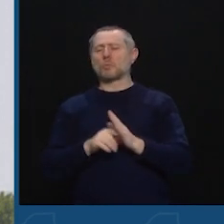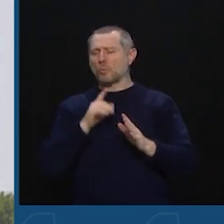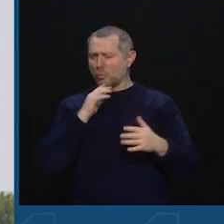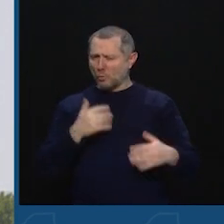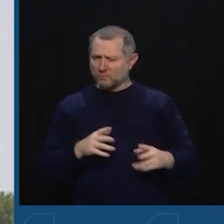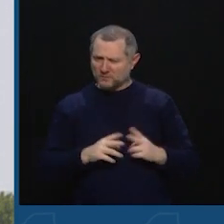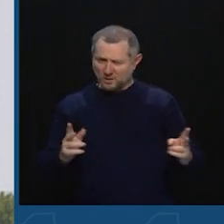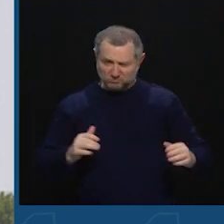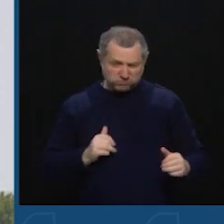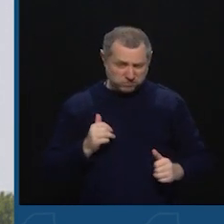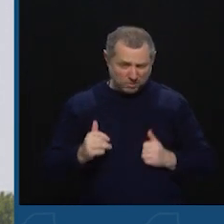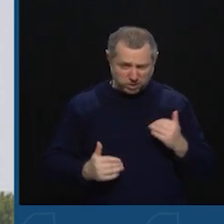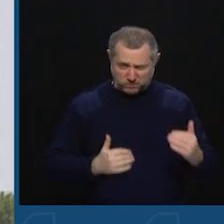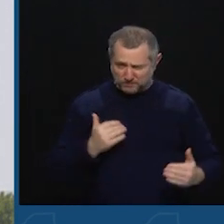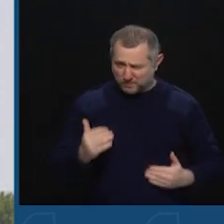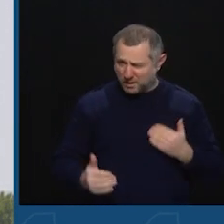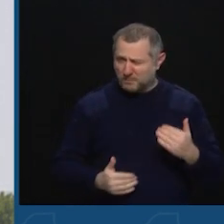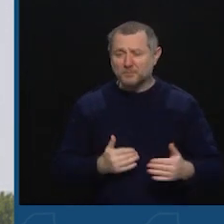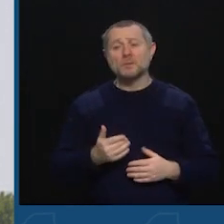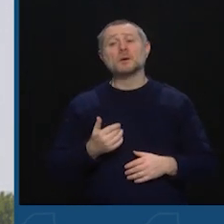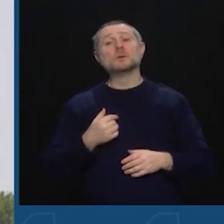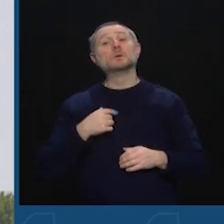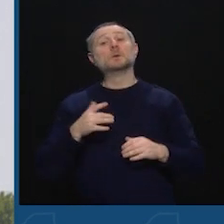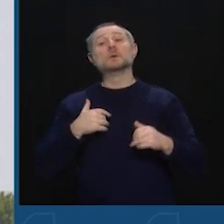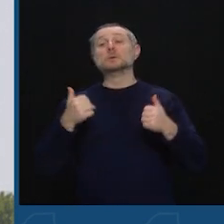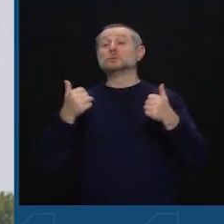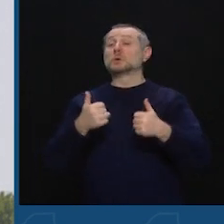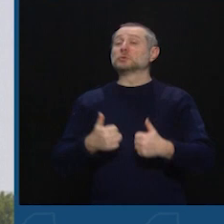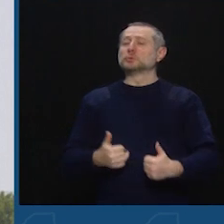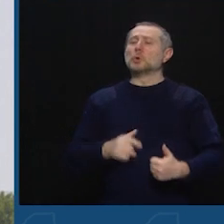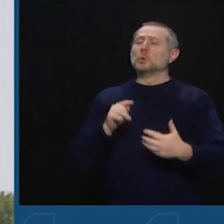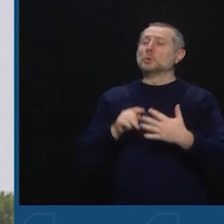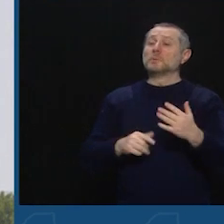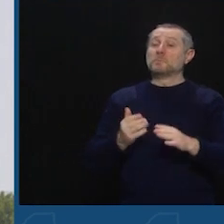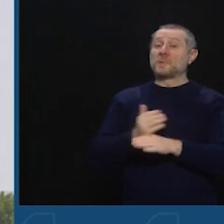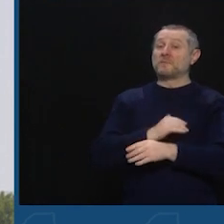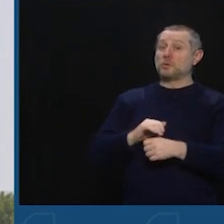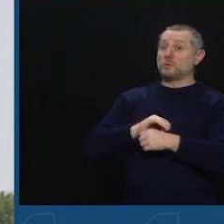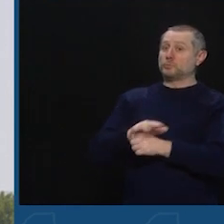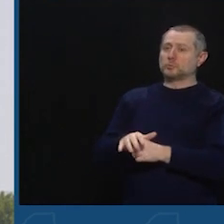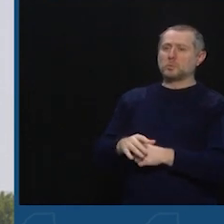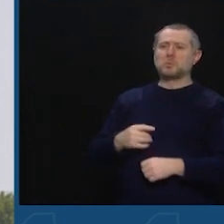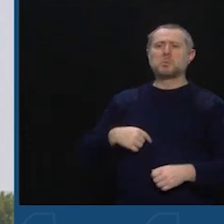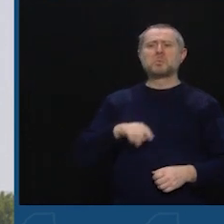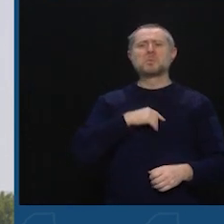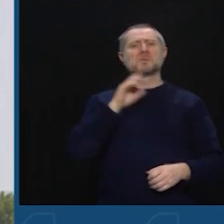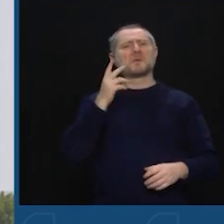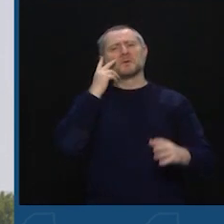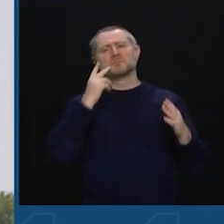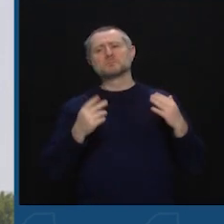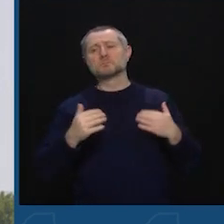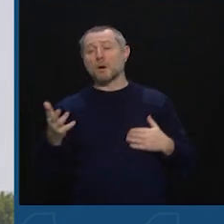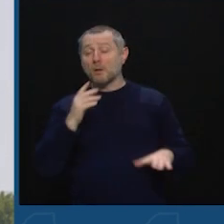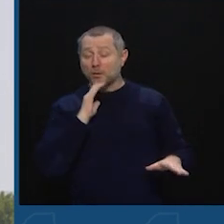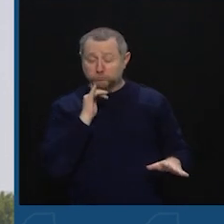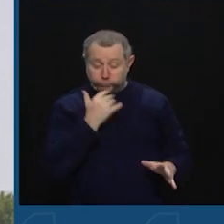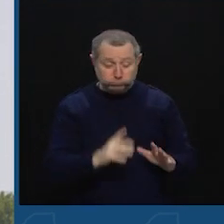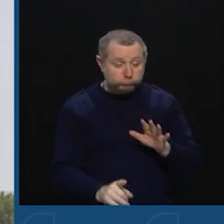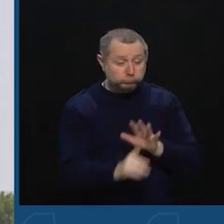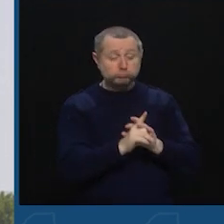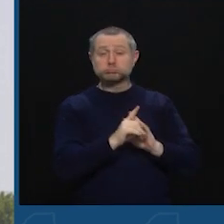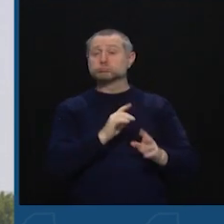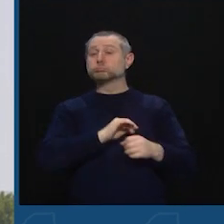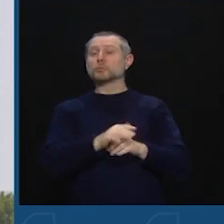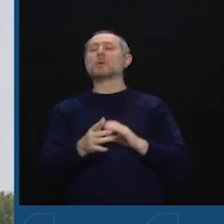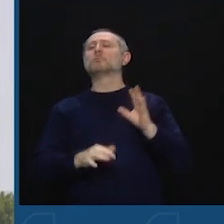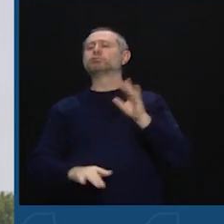that literally 2 years ago we could not have imagined. We really had been turning the corner. We are starting to really create more jobs and